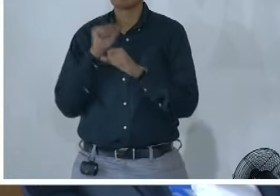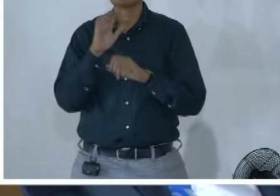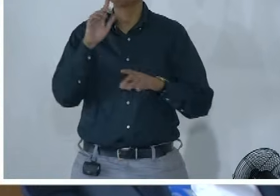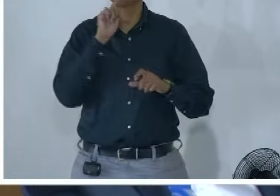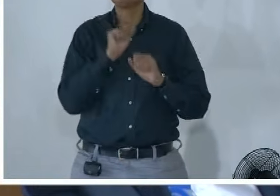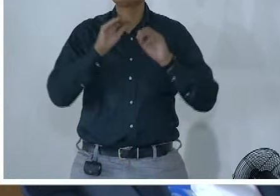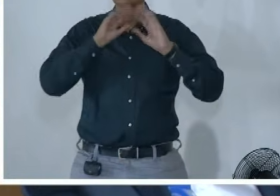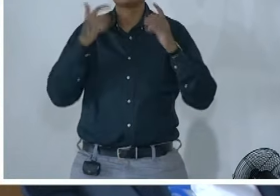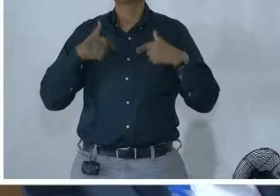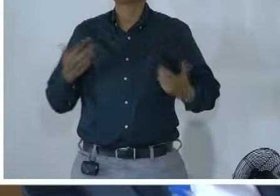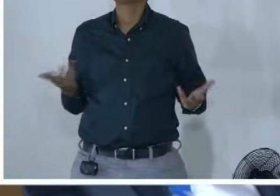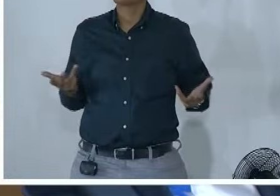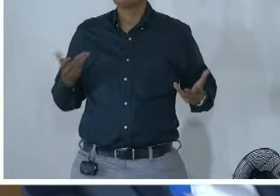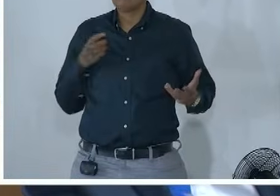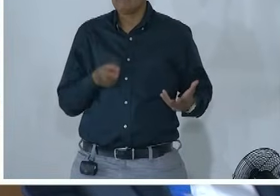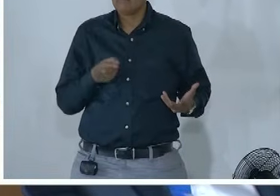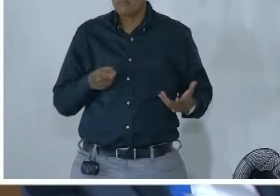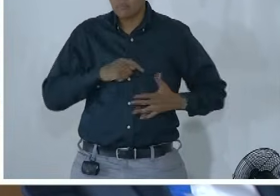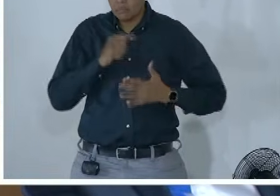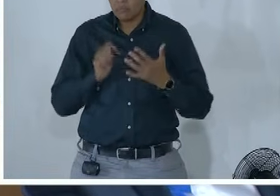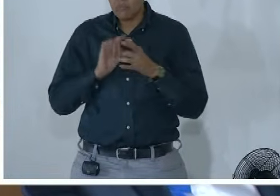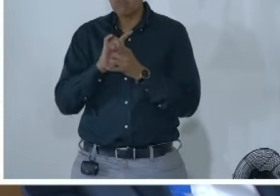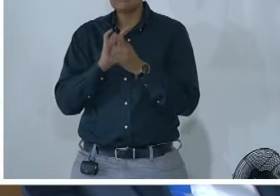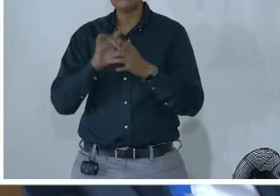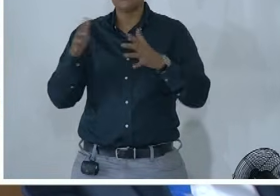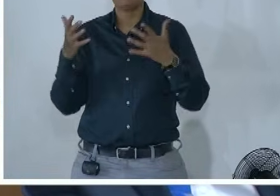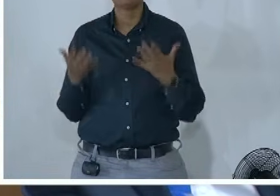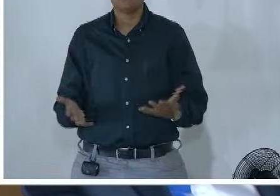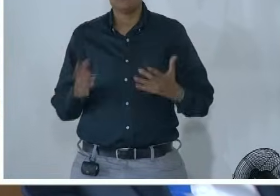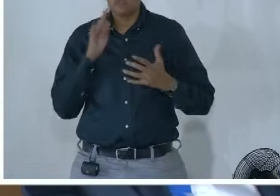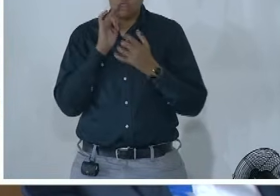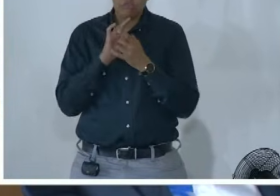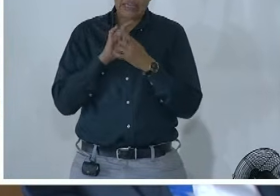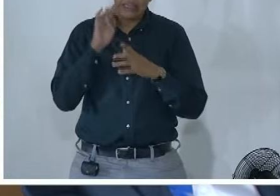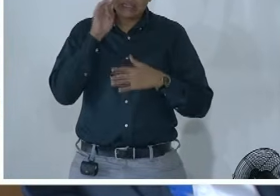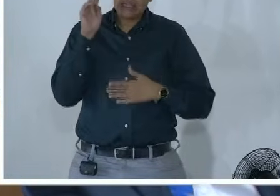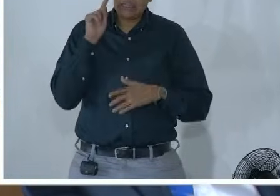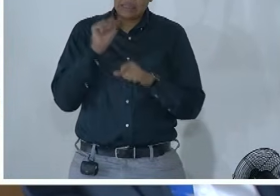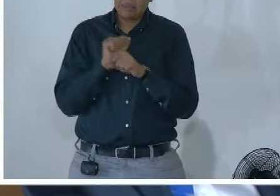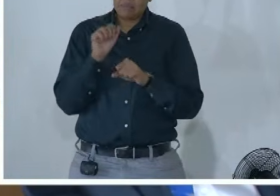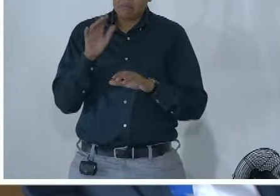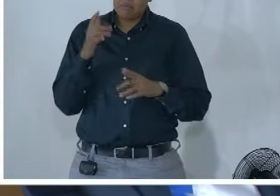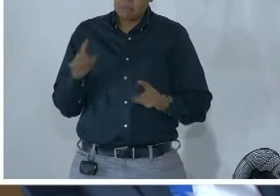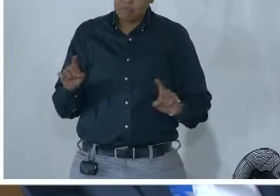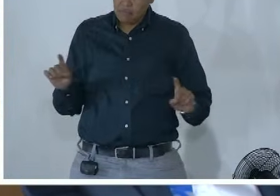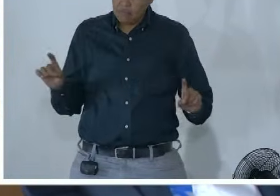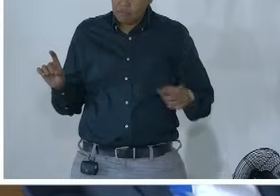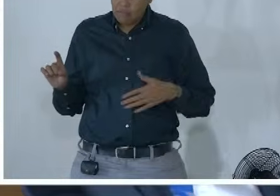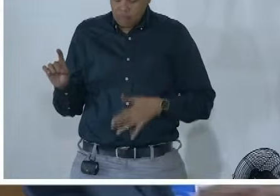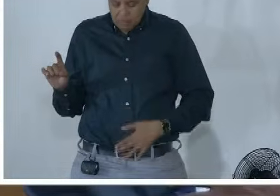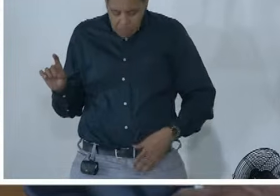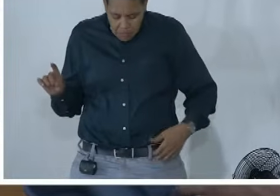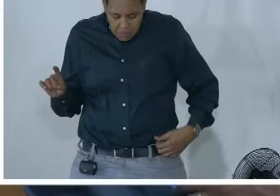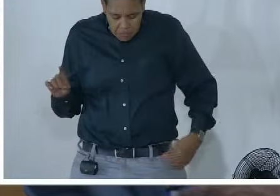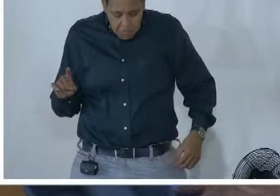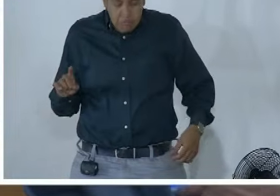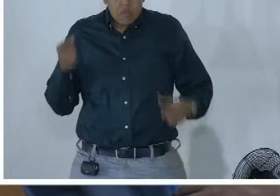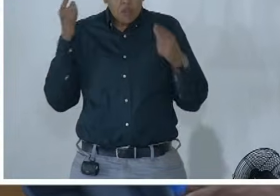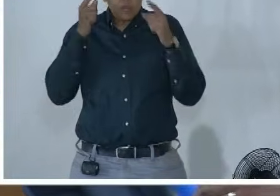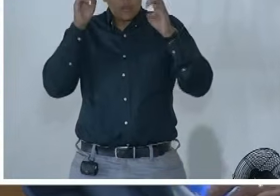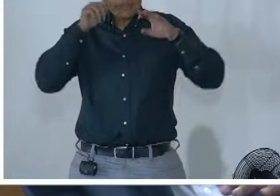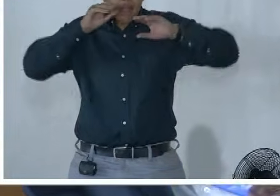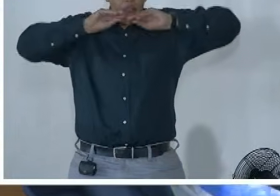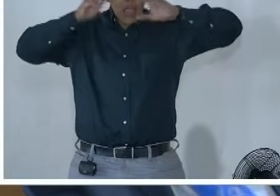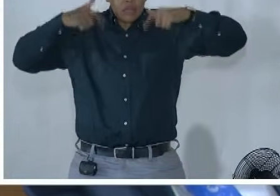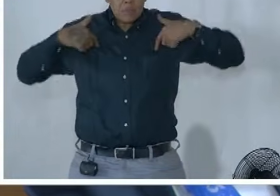not clear to me what the relationship is. Okay, but yeah, if you could point that out, because it's not very clear